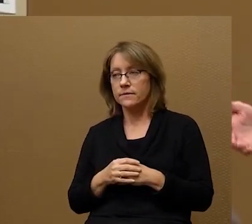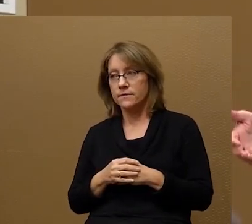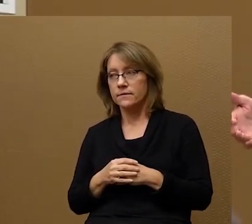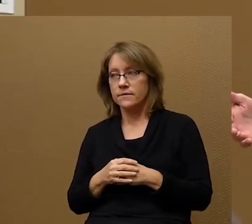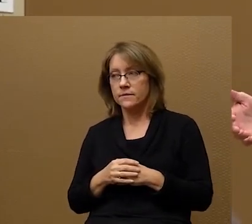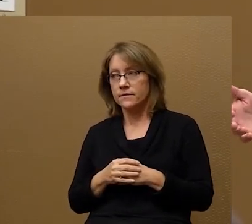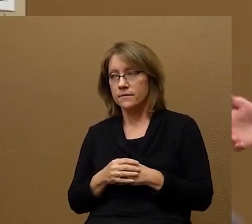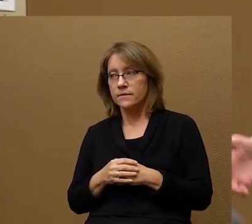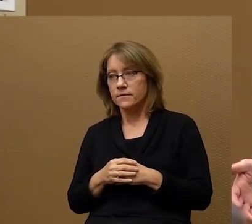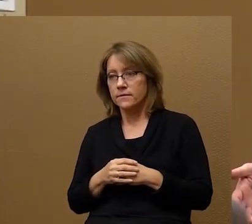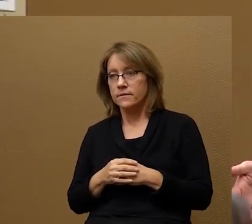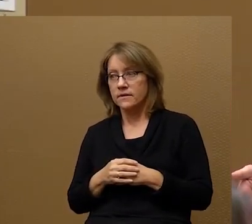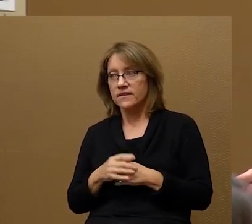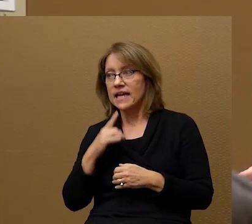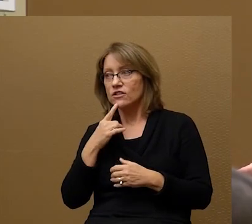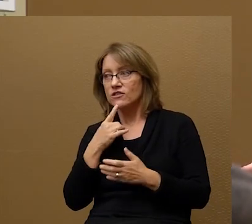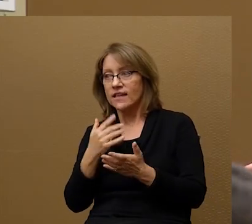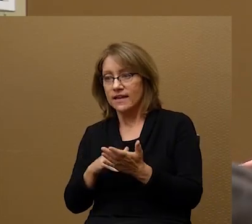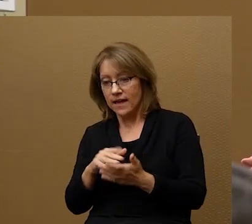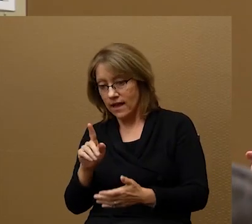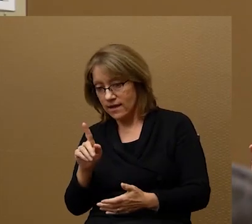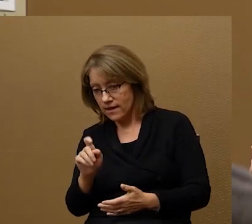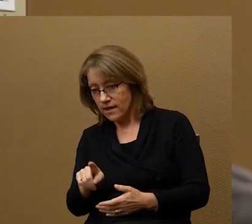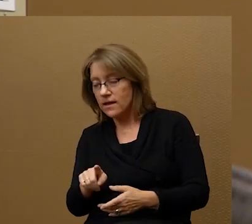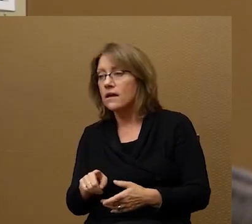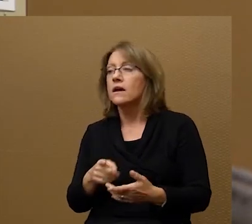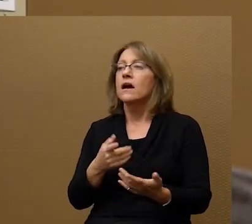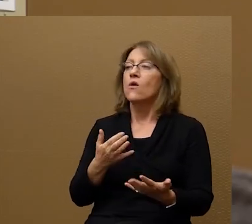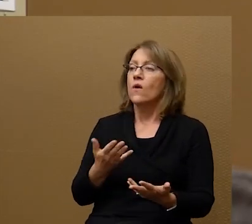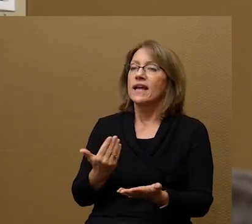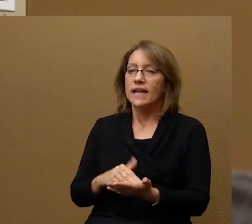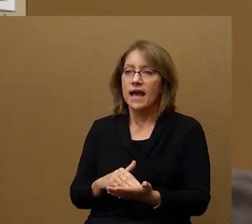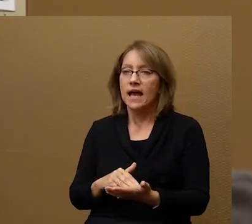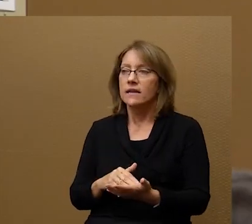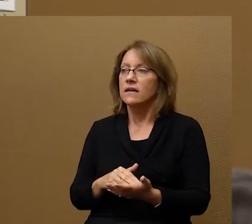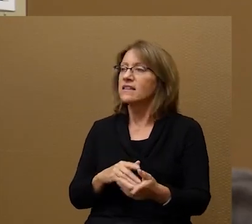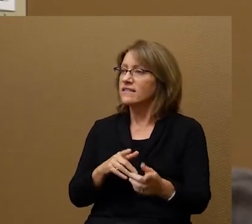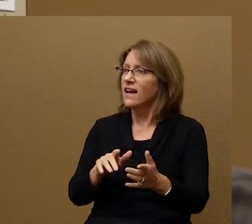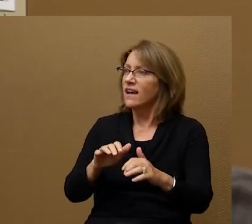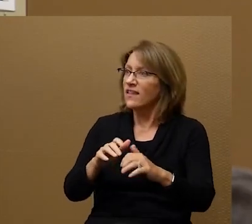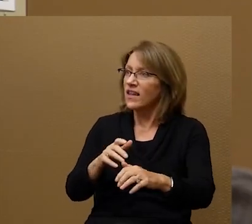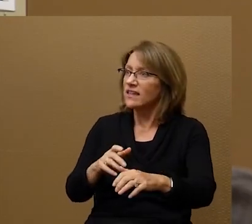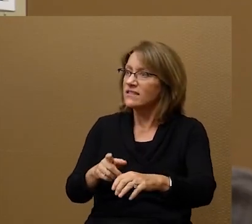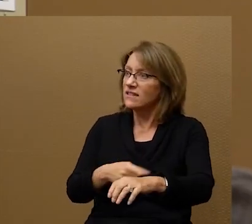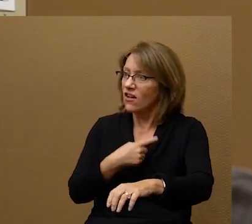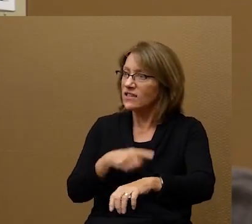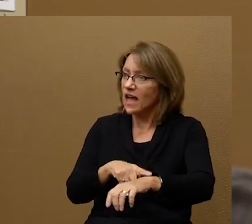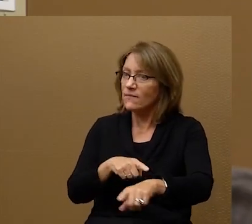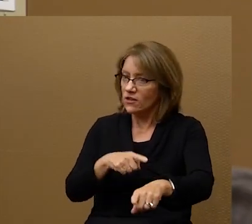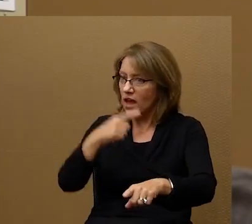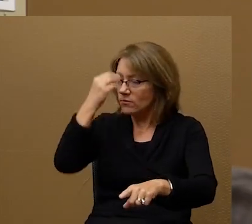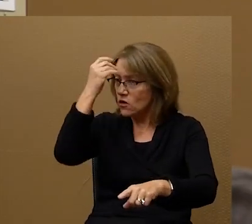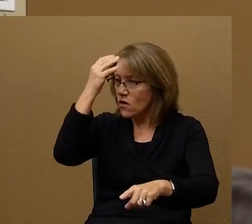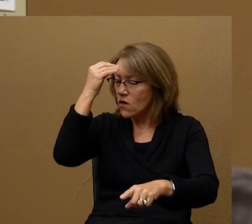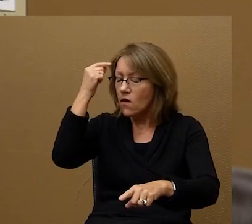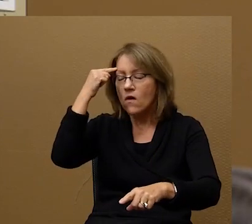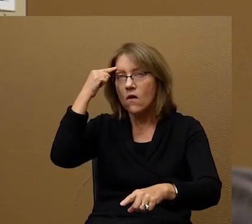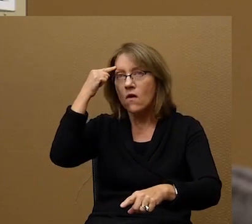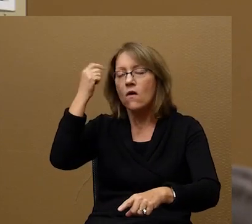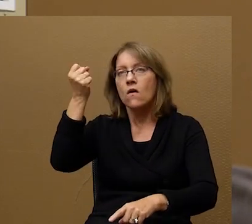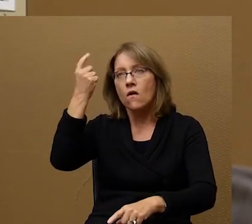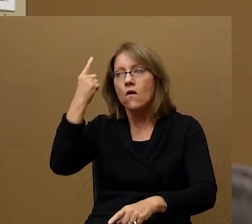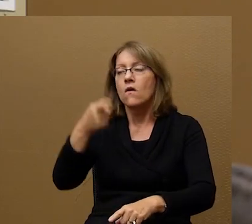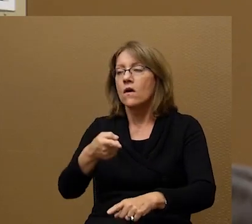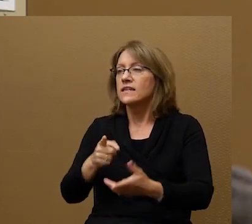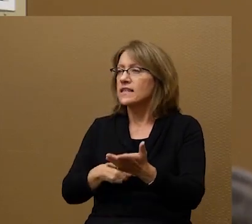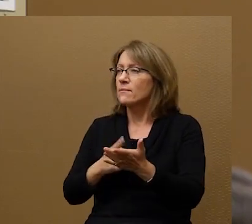sometimes how long it takes for our kids to process something. But we're so anxious to then prompt them and help them. But sometimes they just